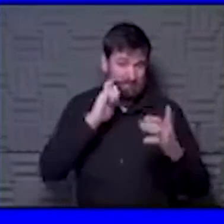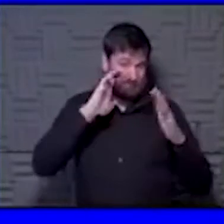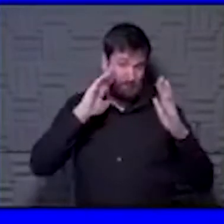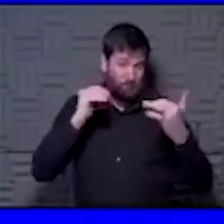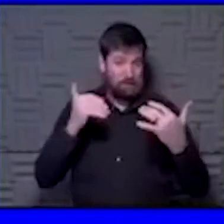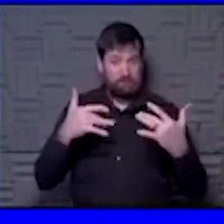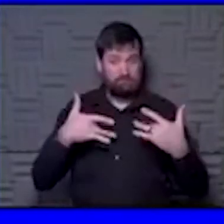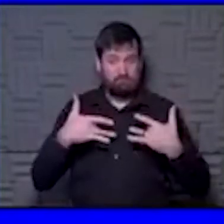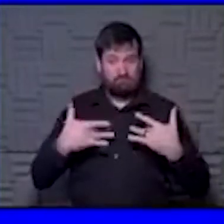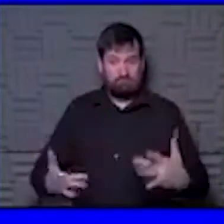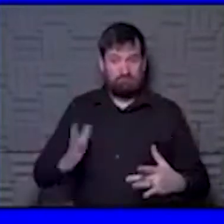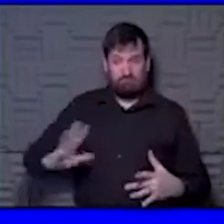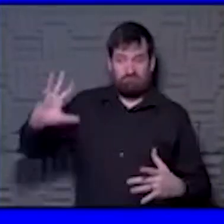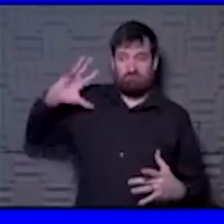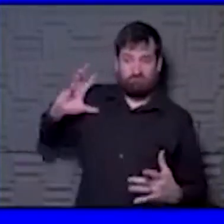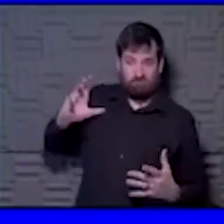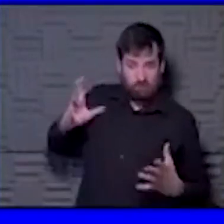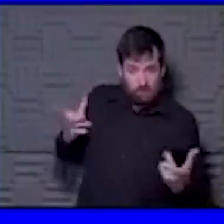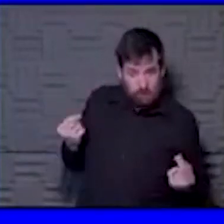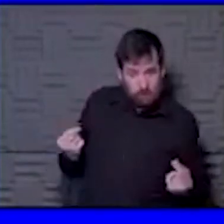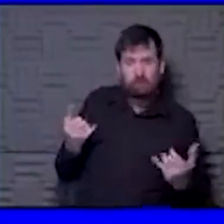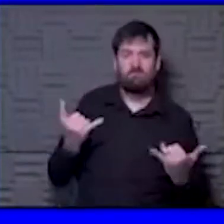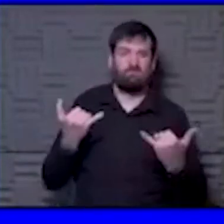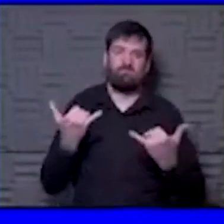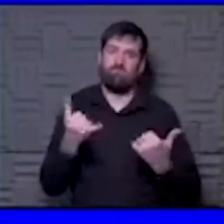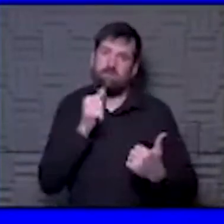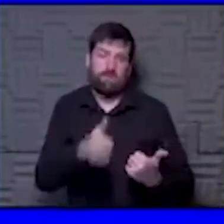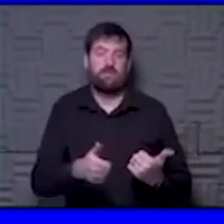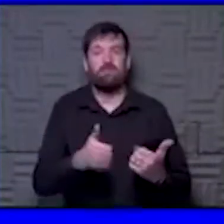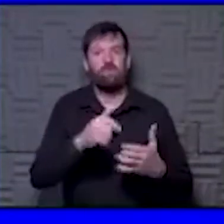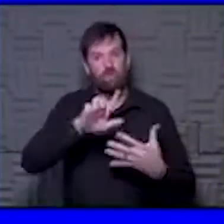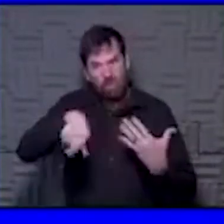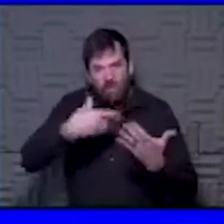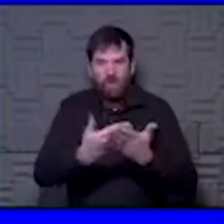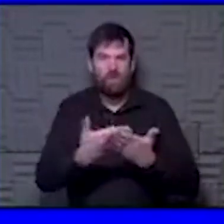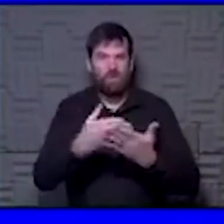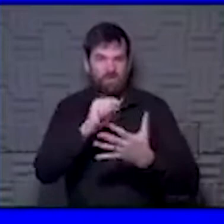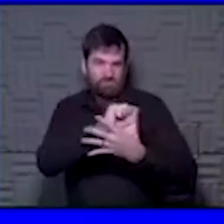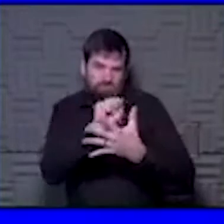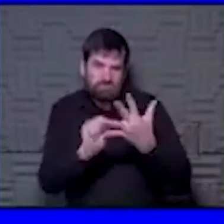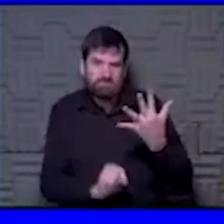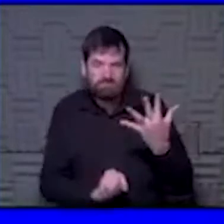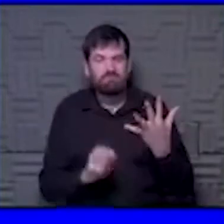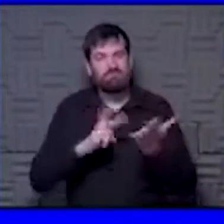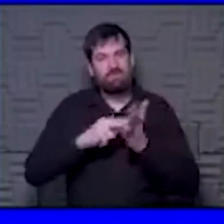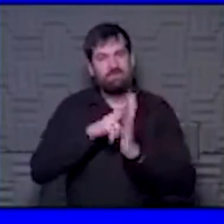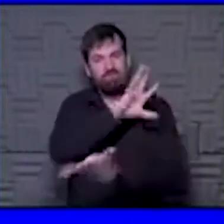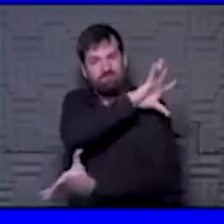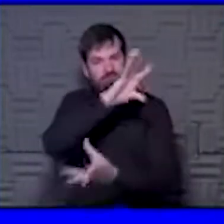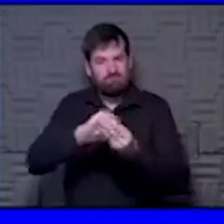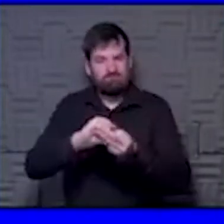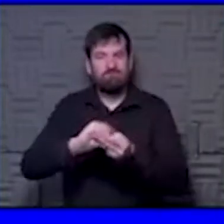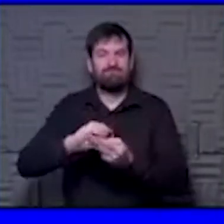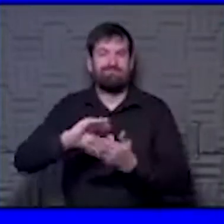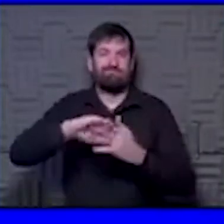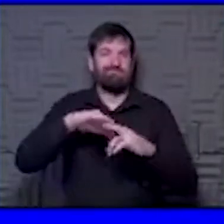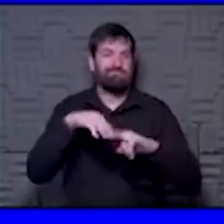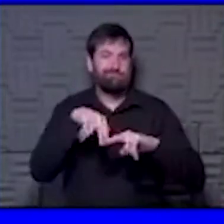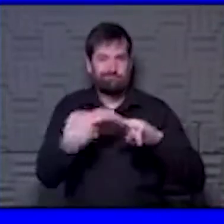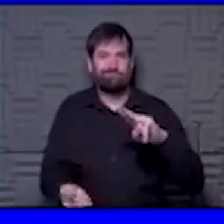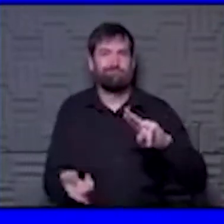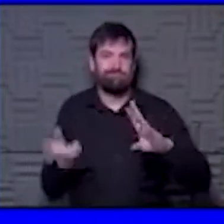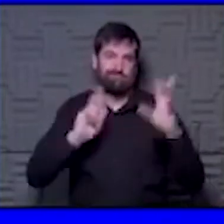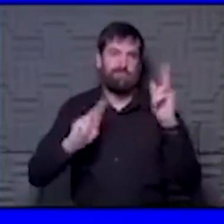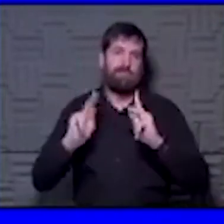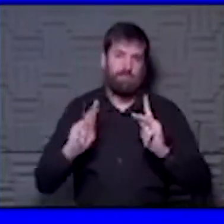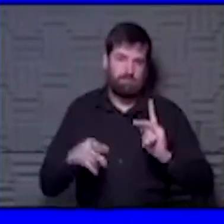have done in years past. Doing all those things, all those little pieces, I think add up to a total or a sum that hopefully is